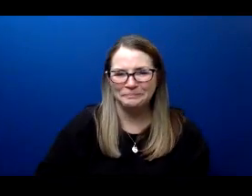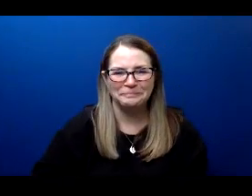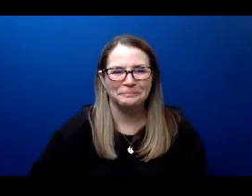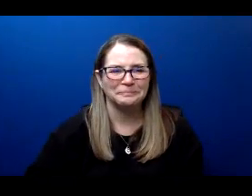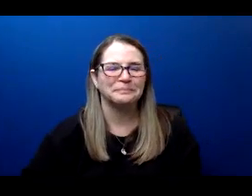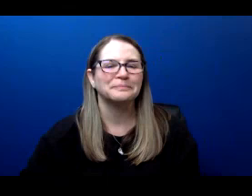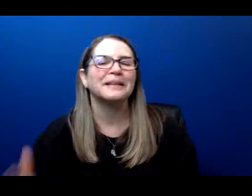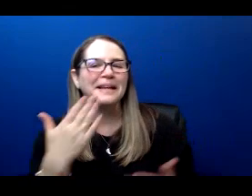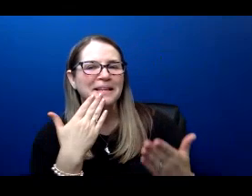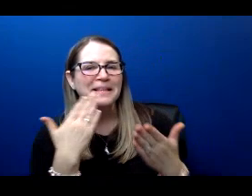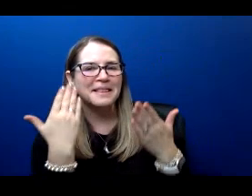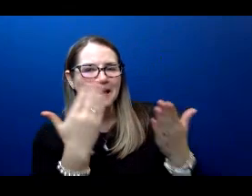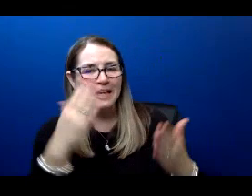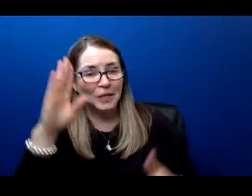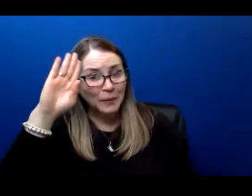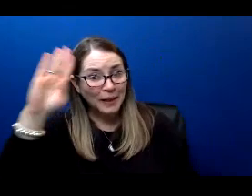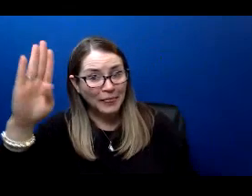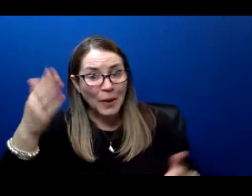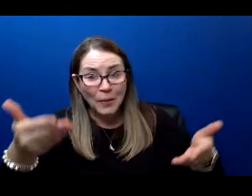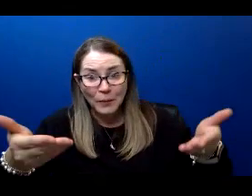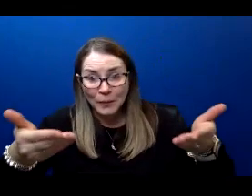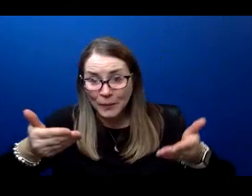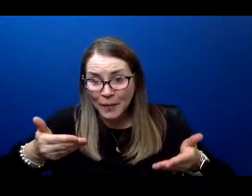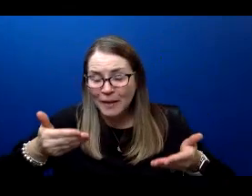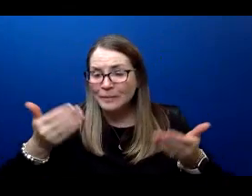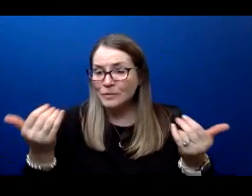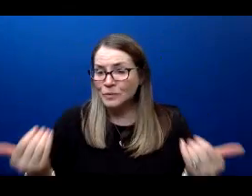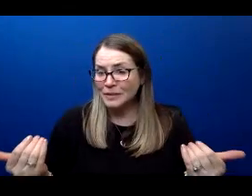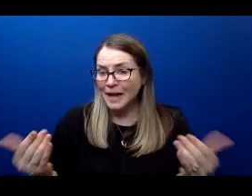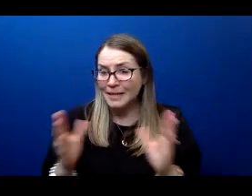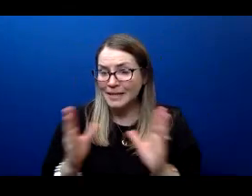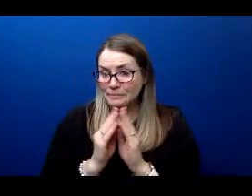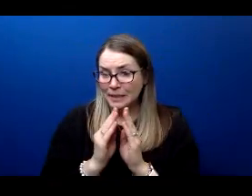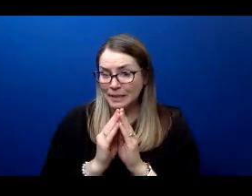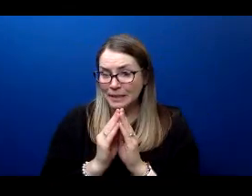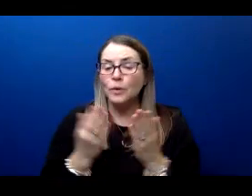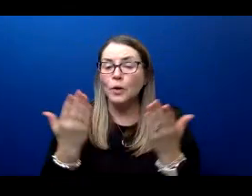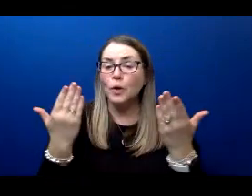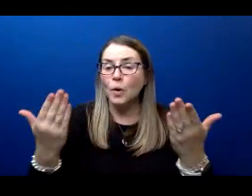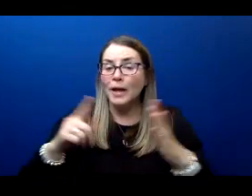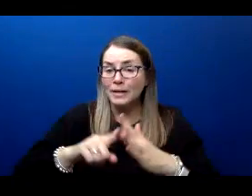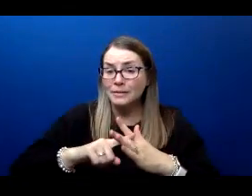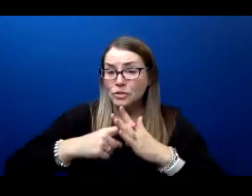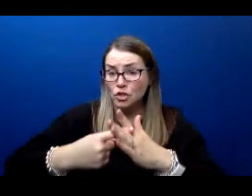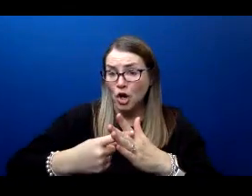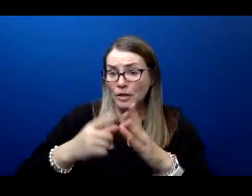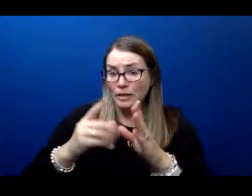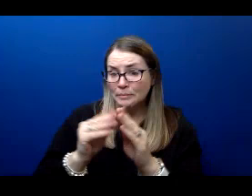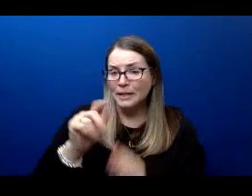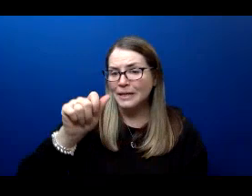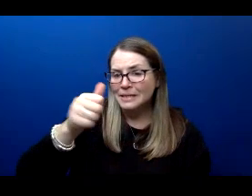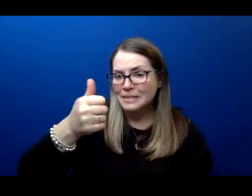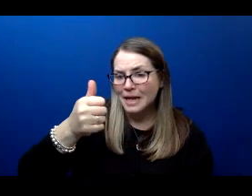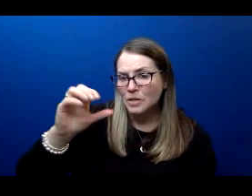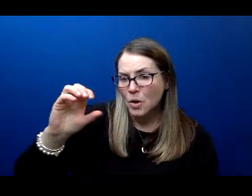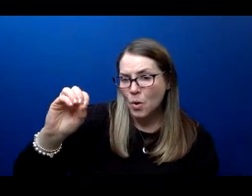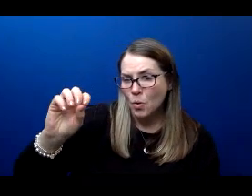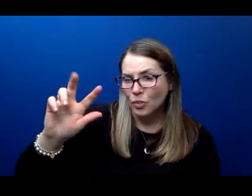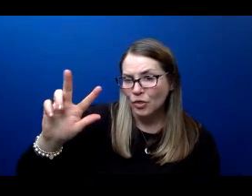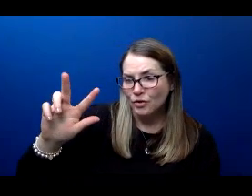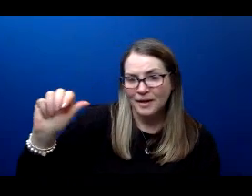Ms. Dortch. Hello and welcome to today's meeting. I'd like to call this meeting to order at 10:03 a.m. this